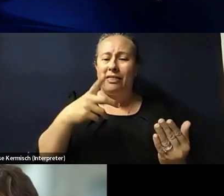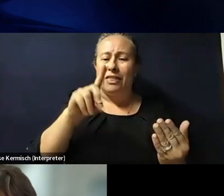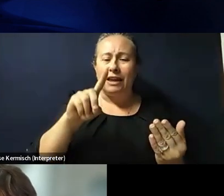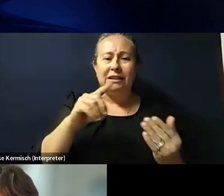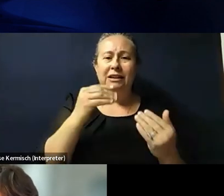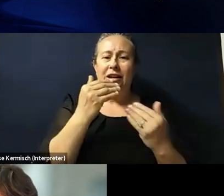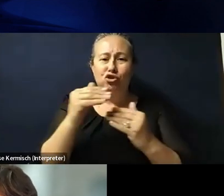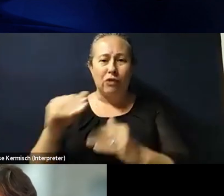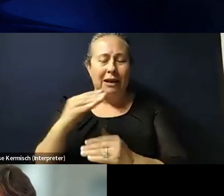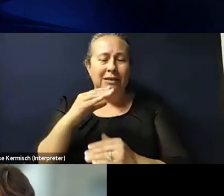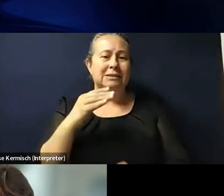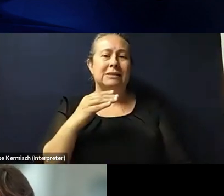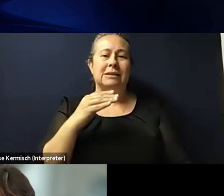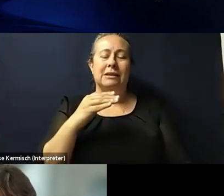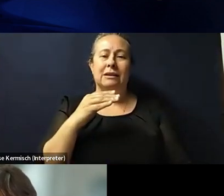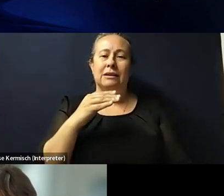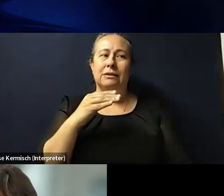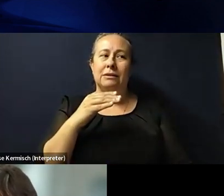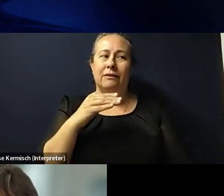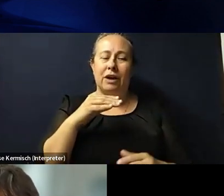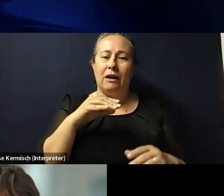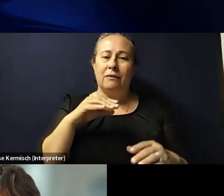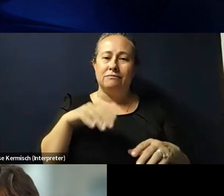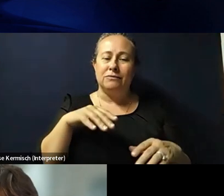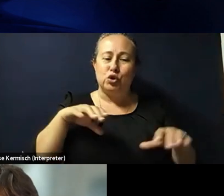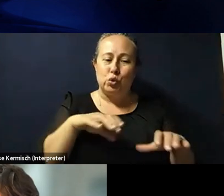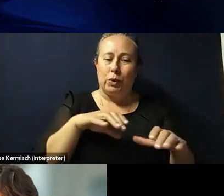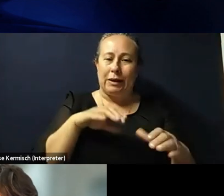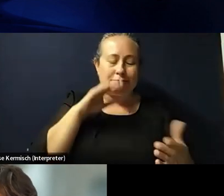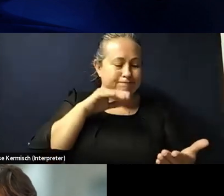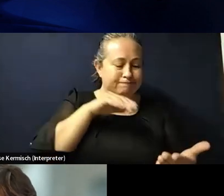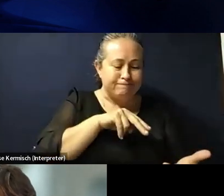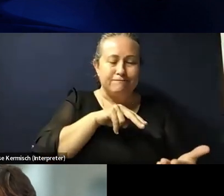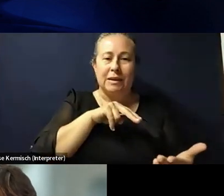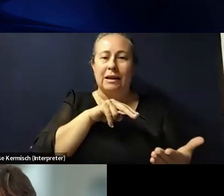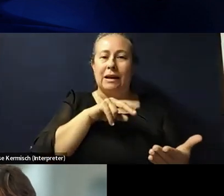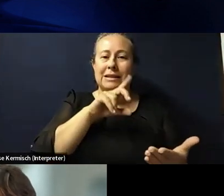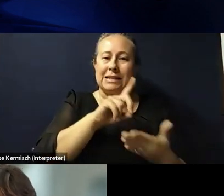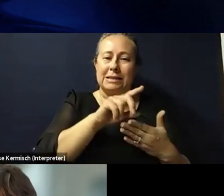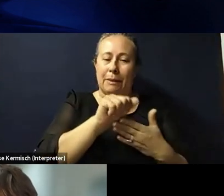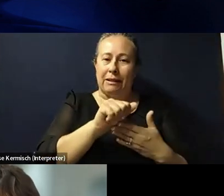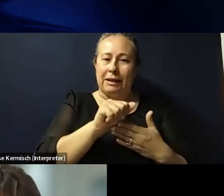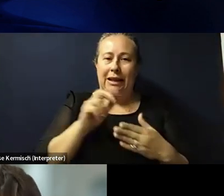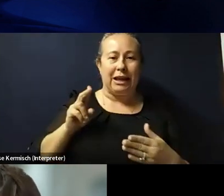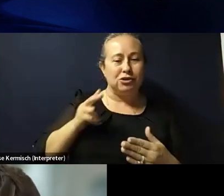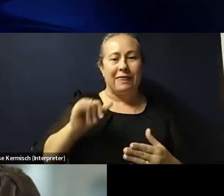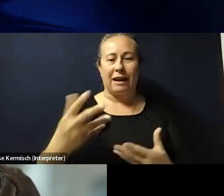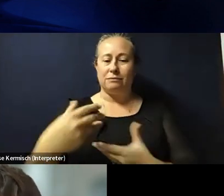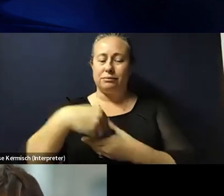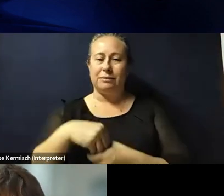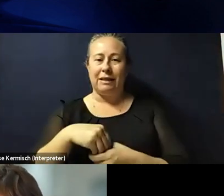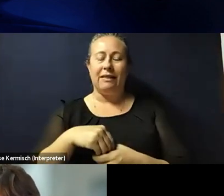on, you know, doing a disability history that incorporates the voices and experiences